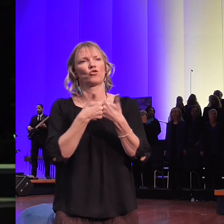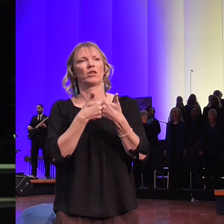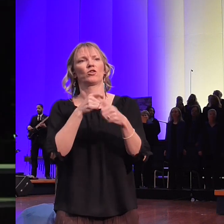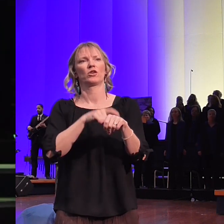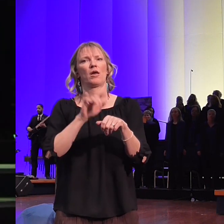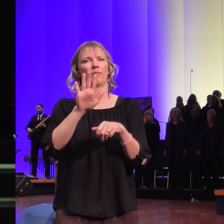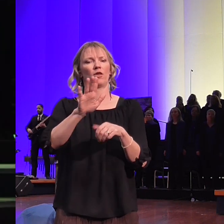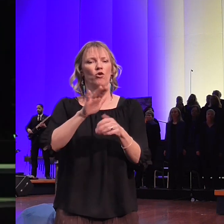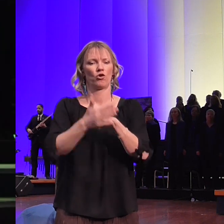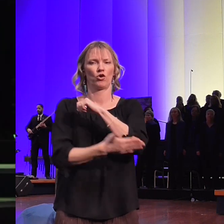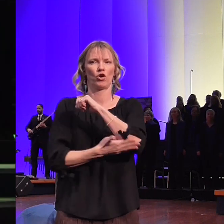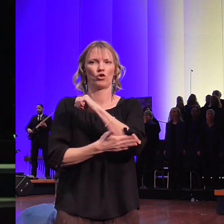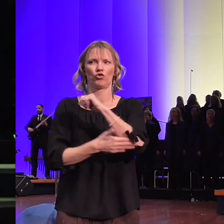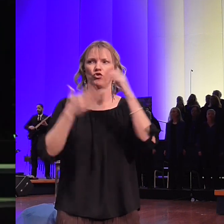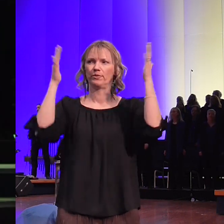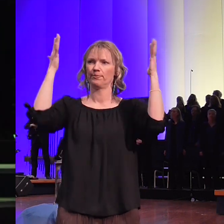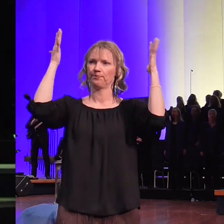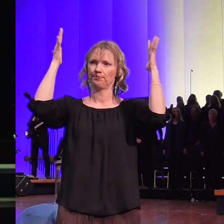their country.